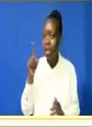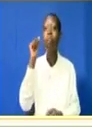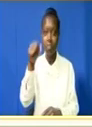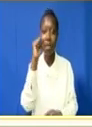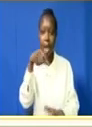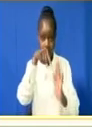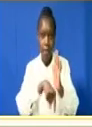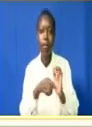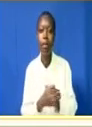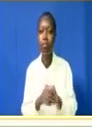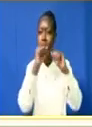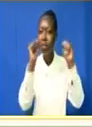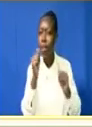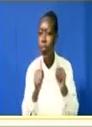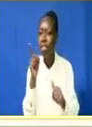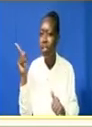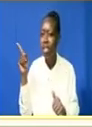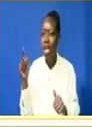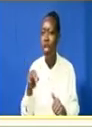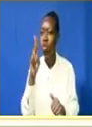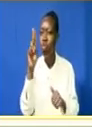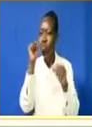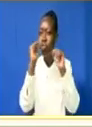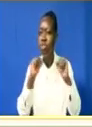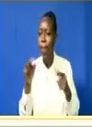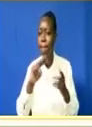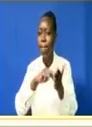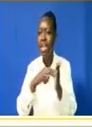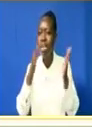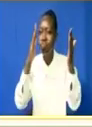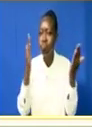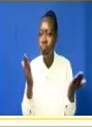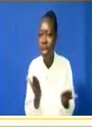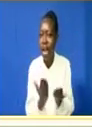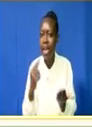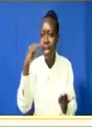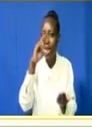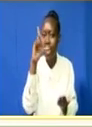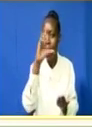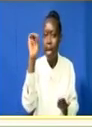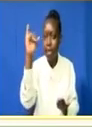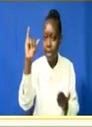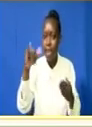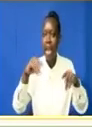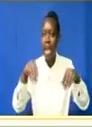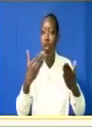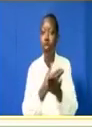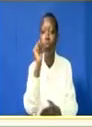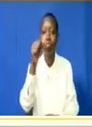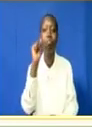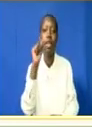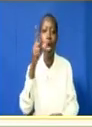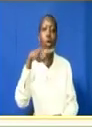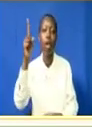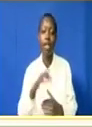deep. What shape is it? It's U. Uh-huh. So this makes it a gully erosion. Simple. Yay. It's a gully. Yes. So you